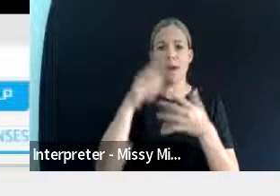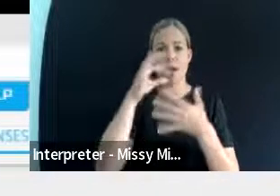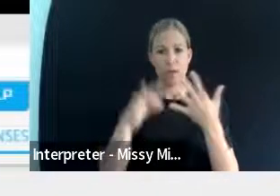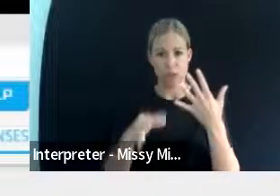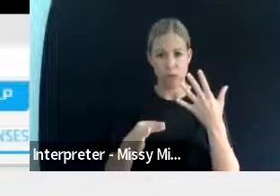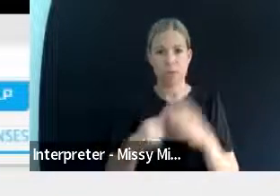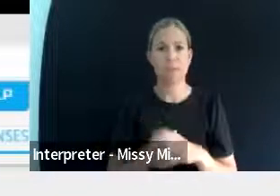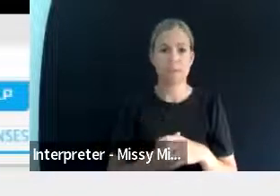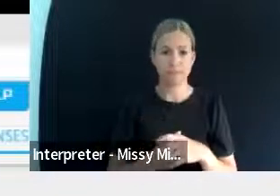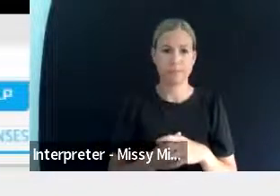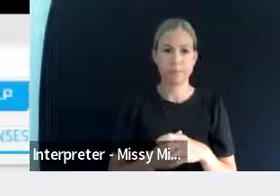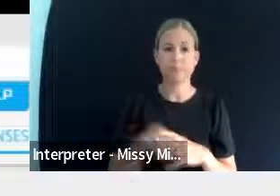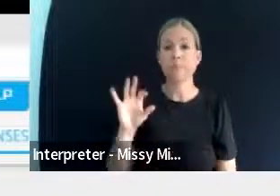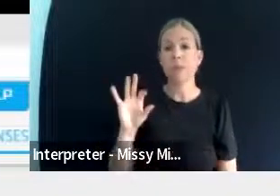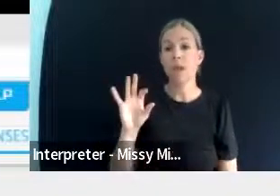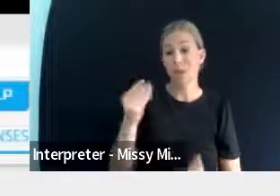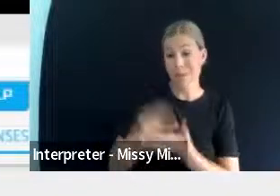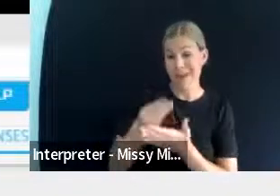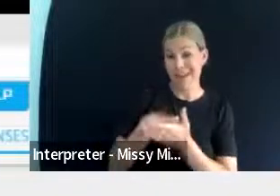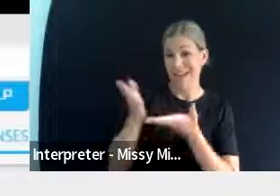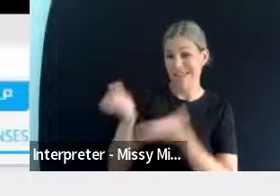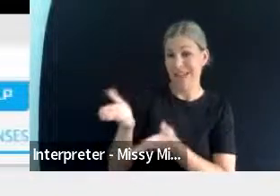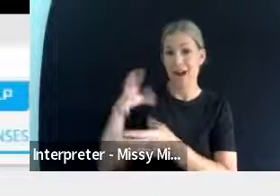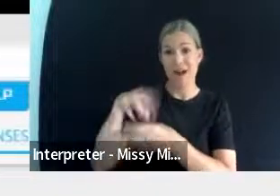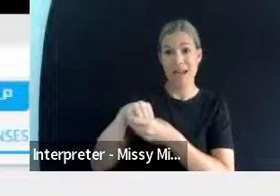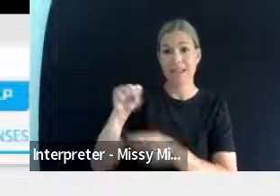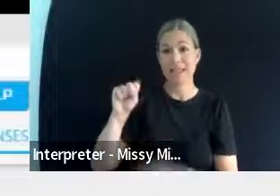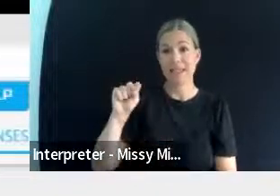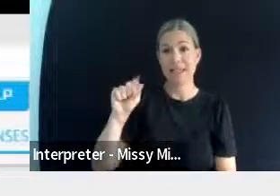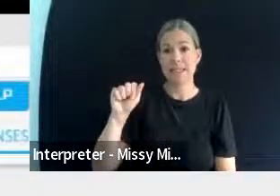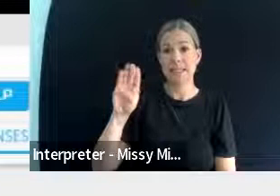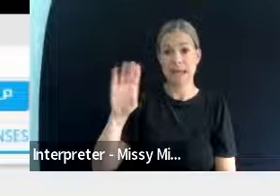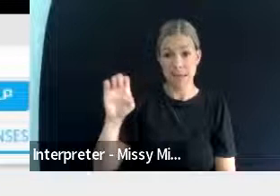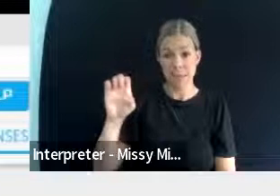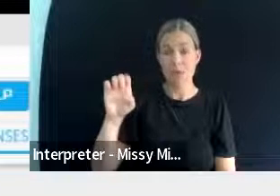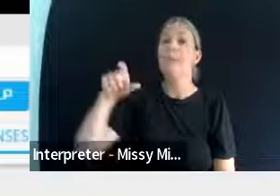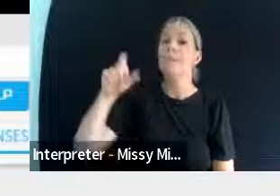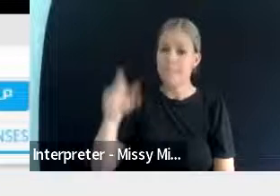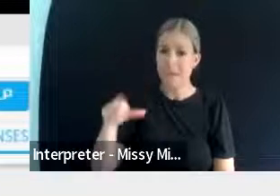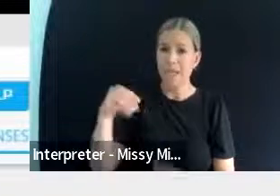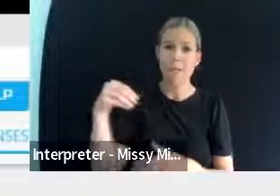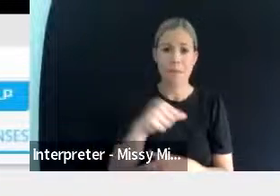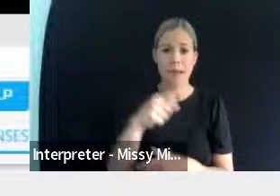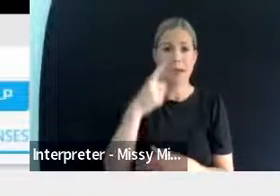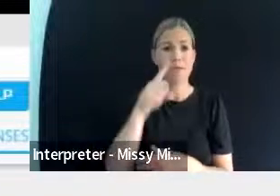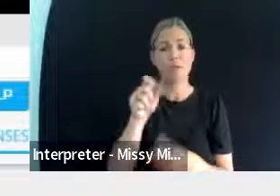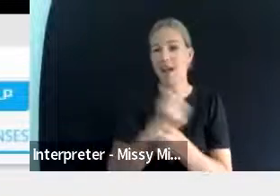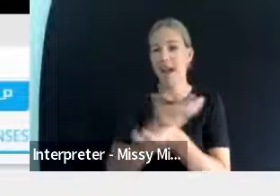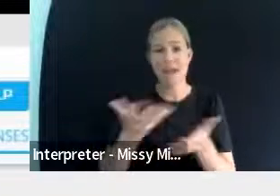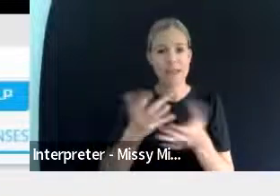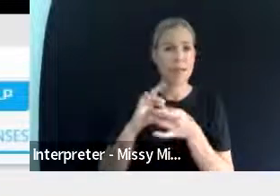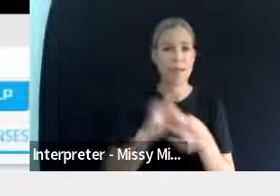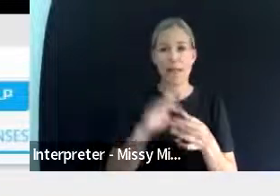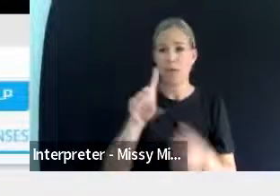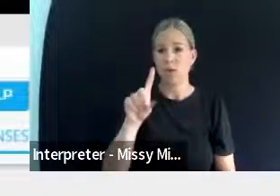in a stable account have to be used to pay for any expense related to your disability, not just